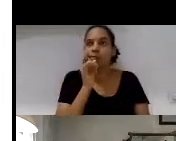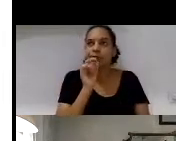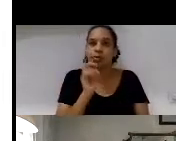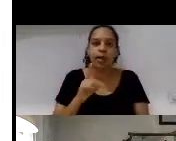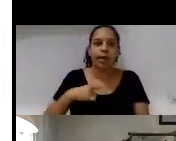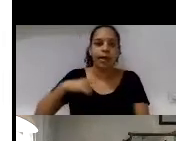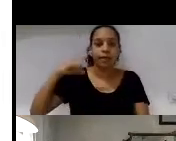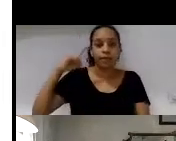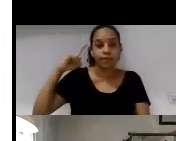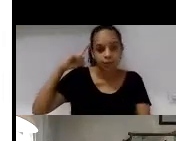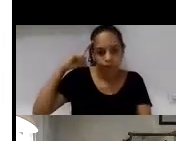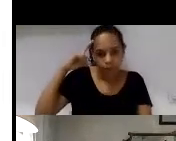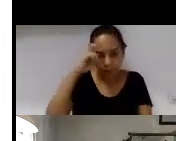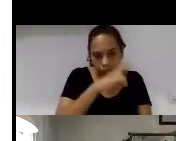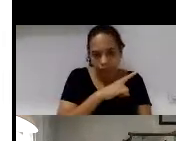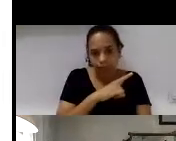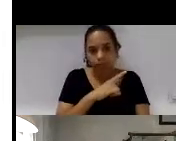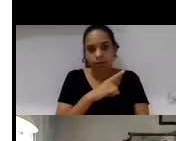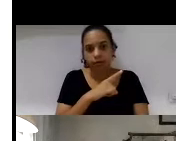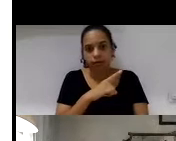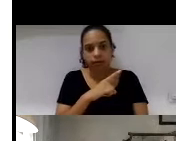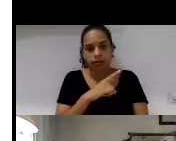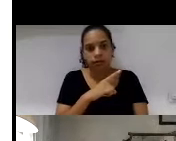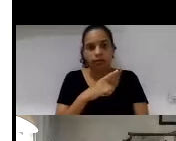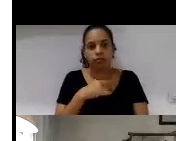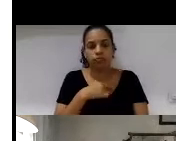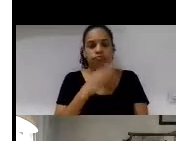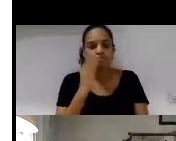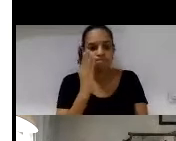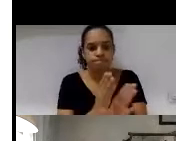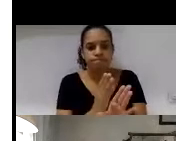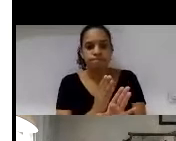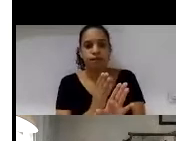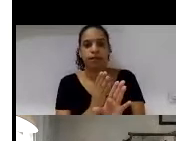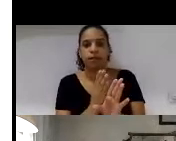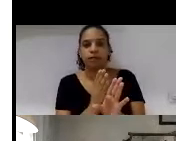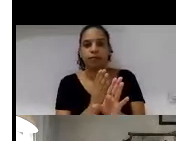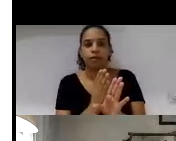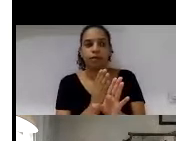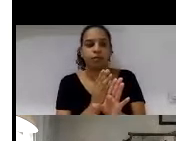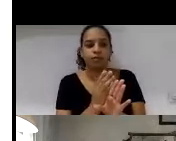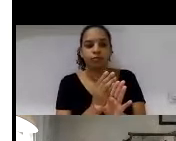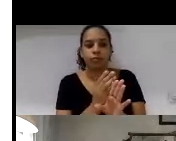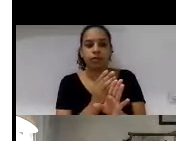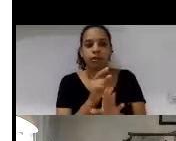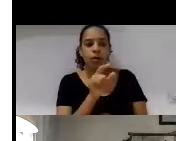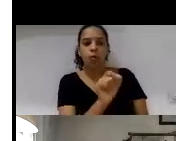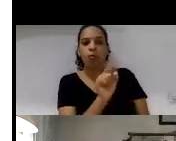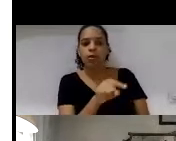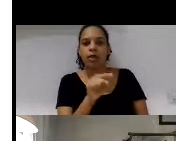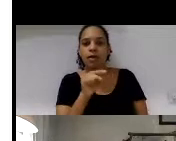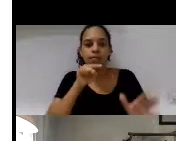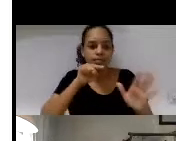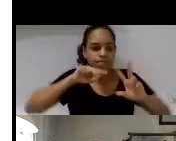identify contradictions to be conducive to determining the unit of analysis?